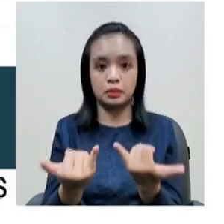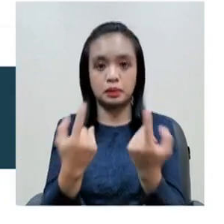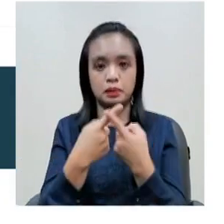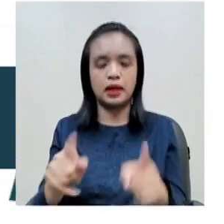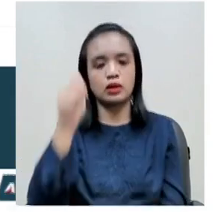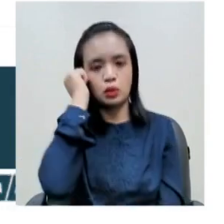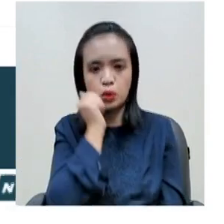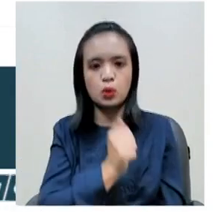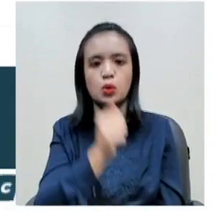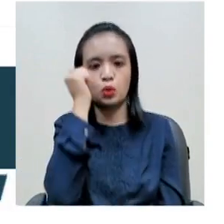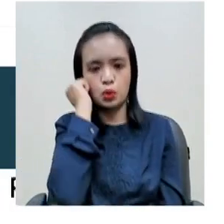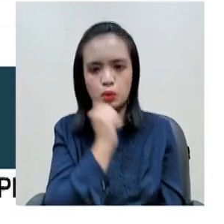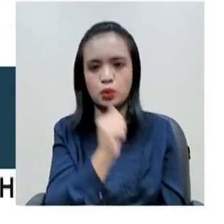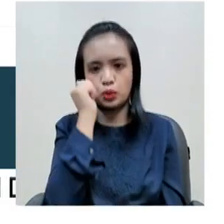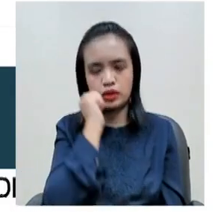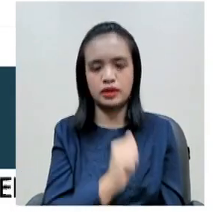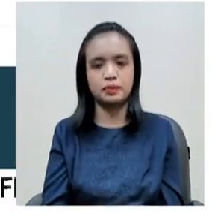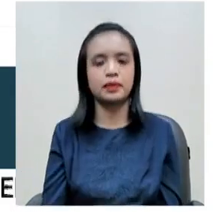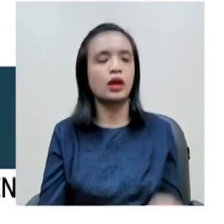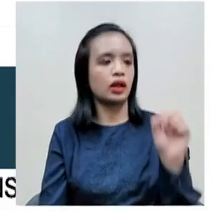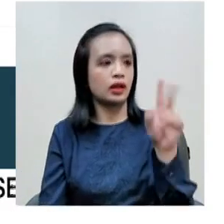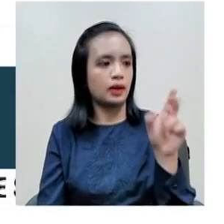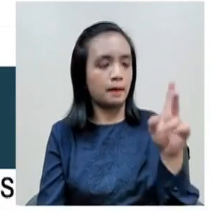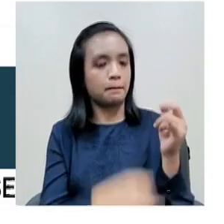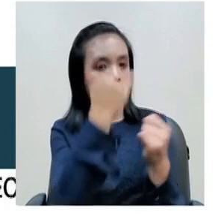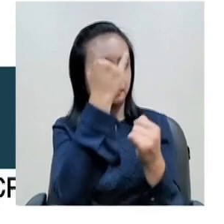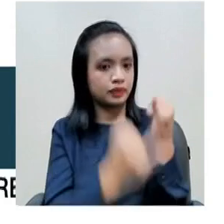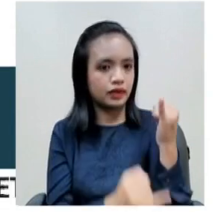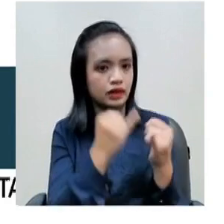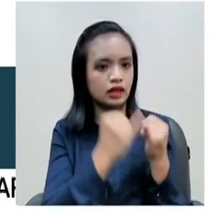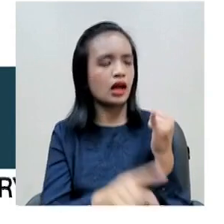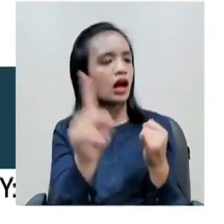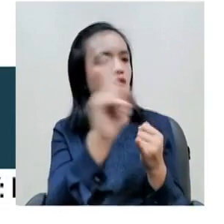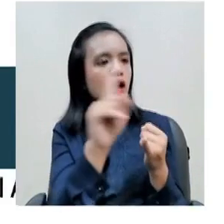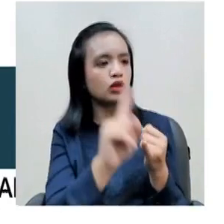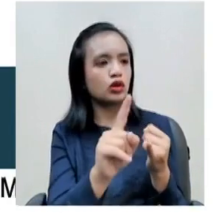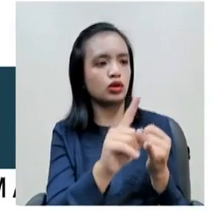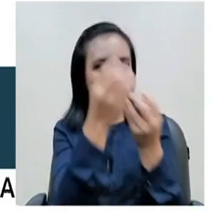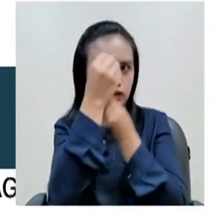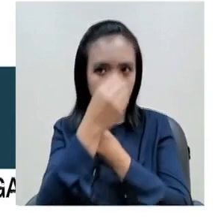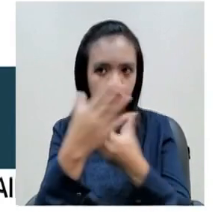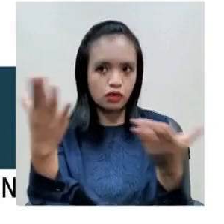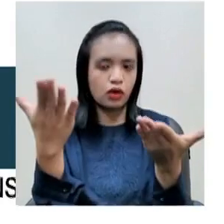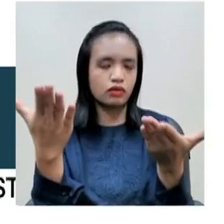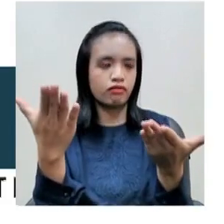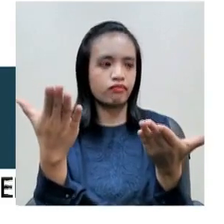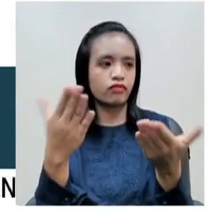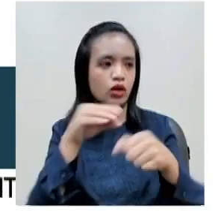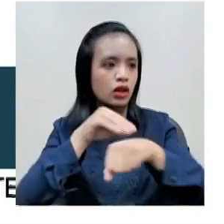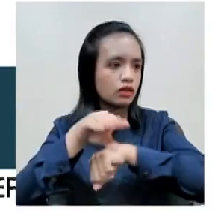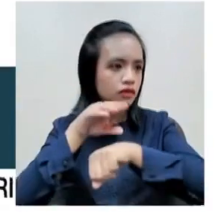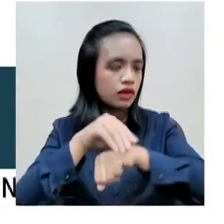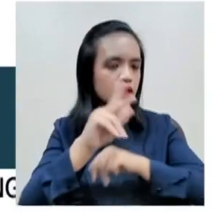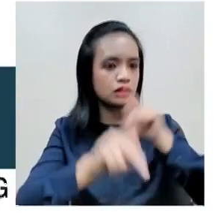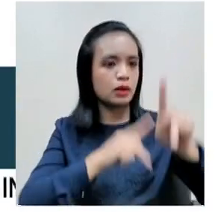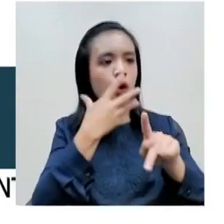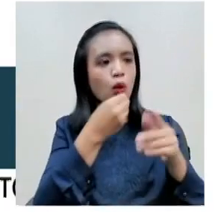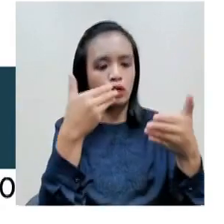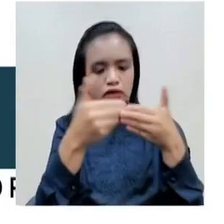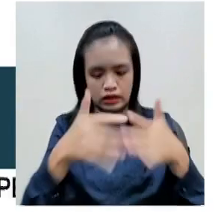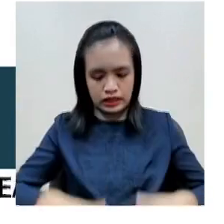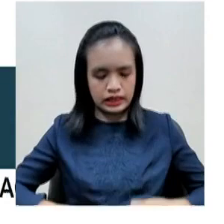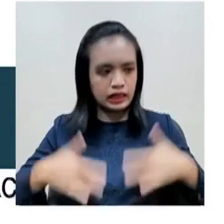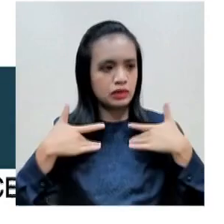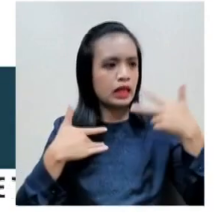time. Okay, lastly, what is the advice to residents, specifically those living near the three